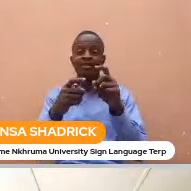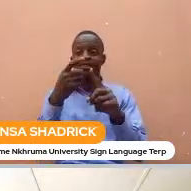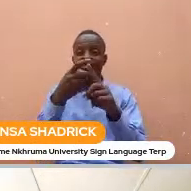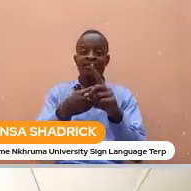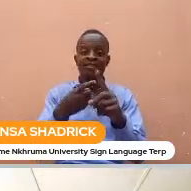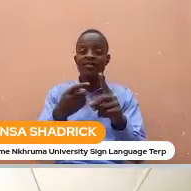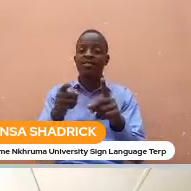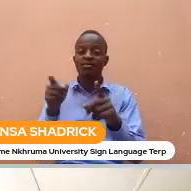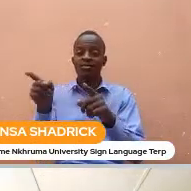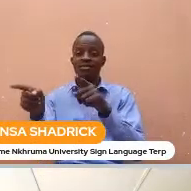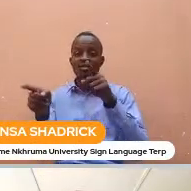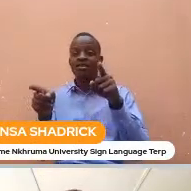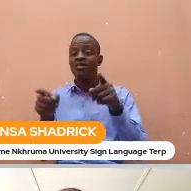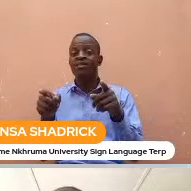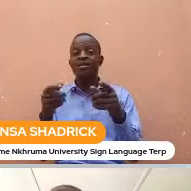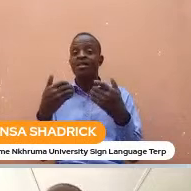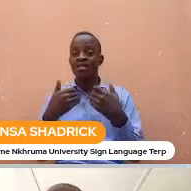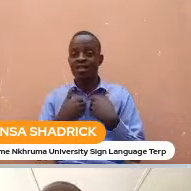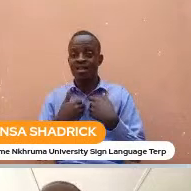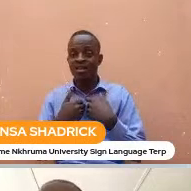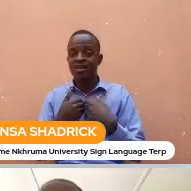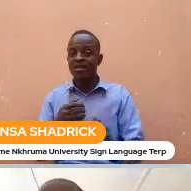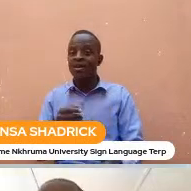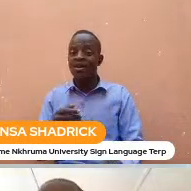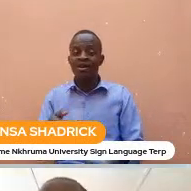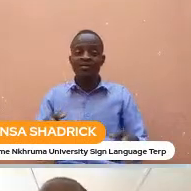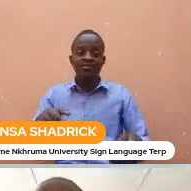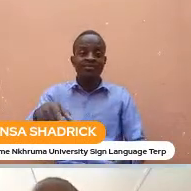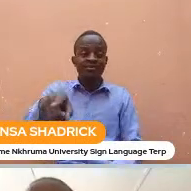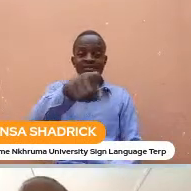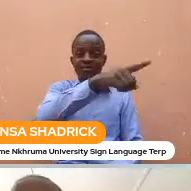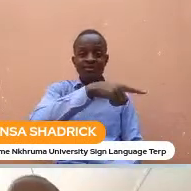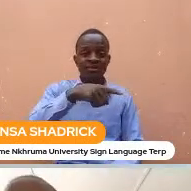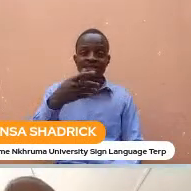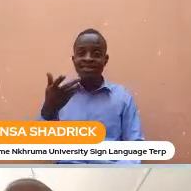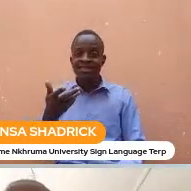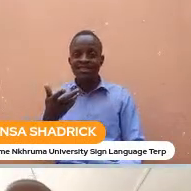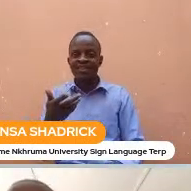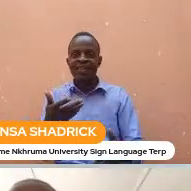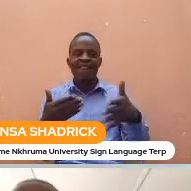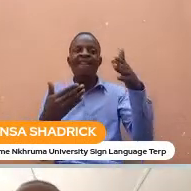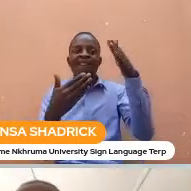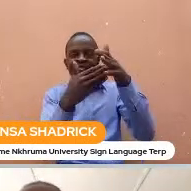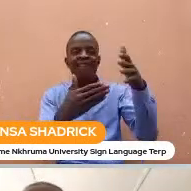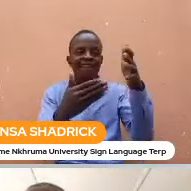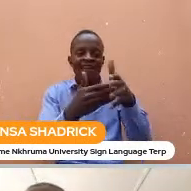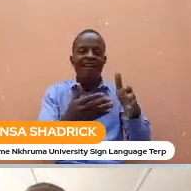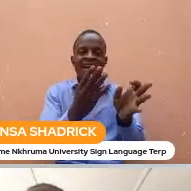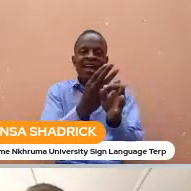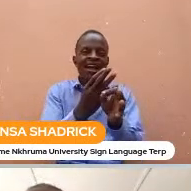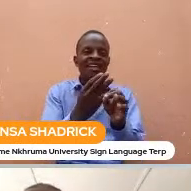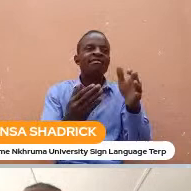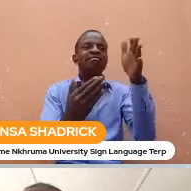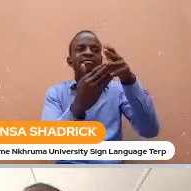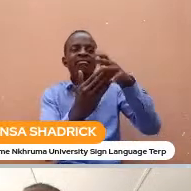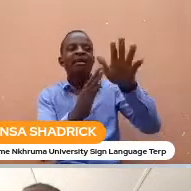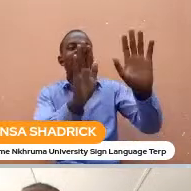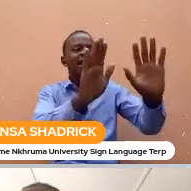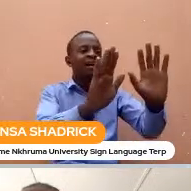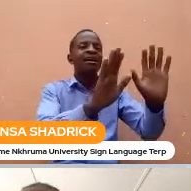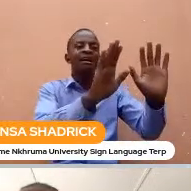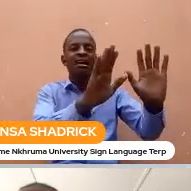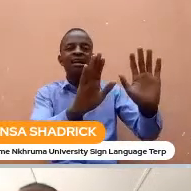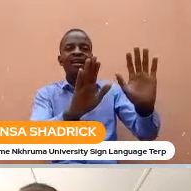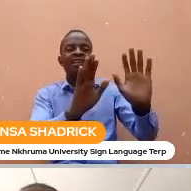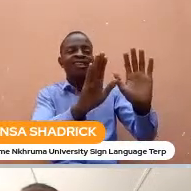both's point of view is: should young people have unrestricted access to condoms and emergency contraceptives? I will start with